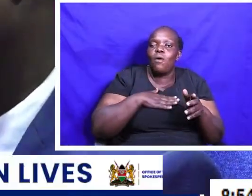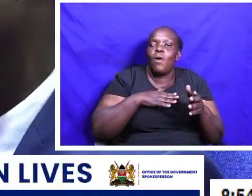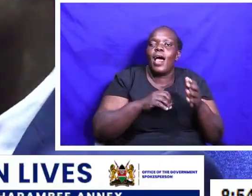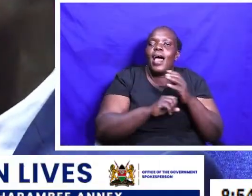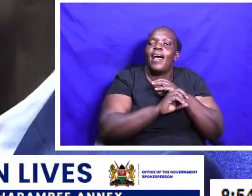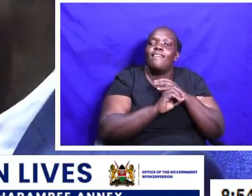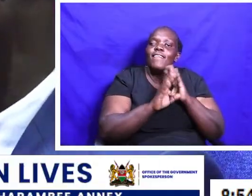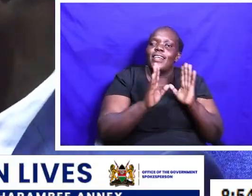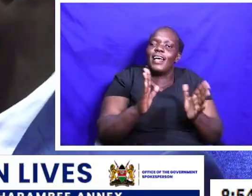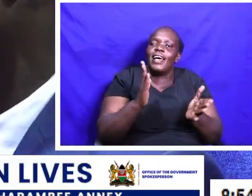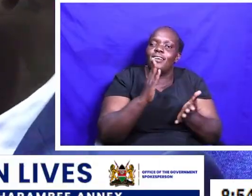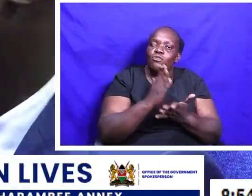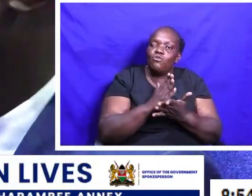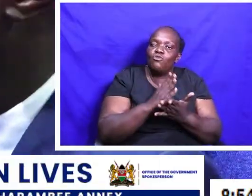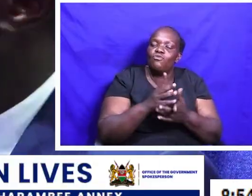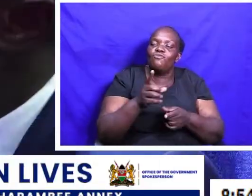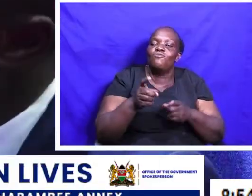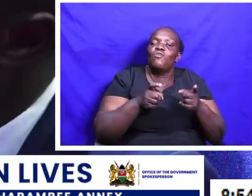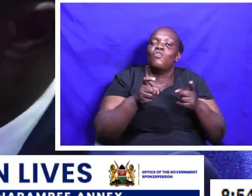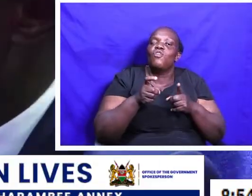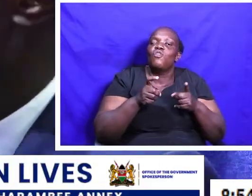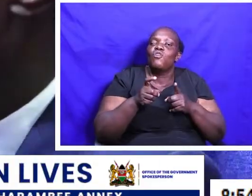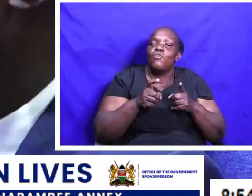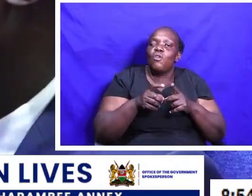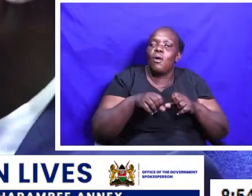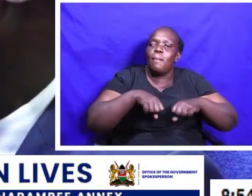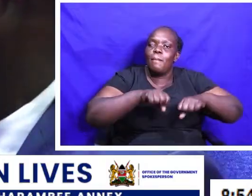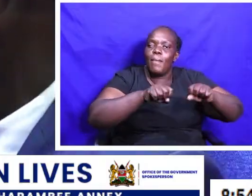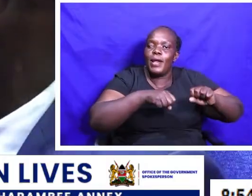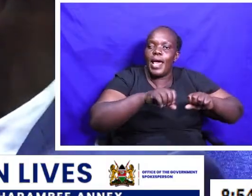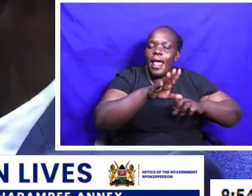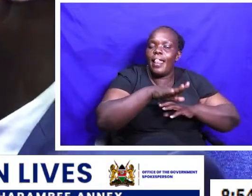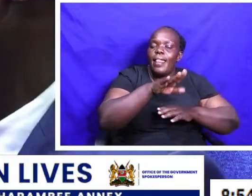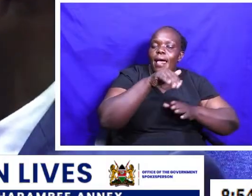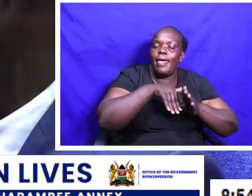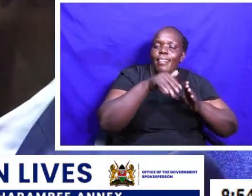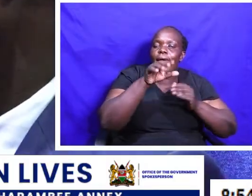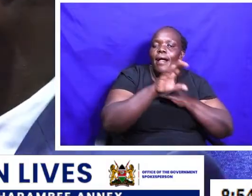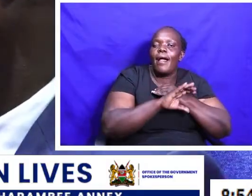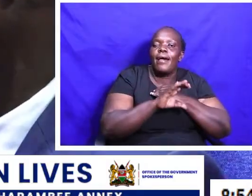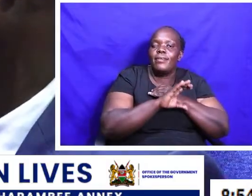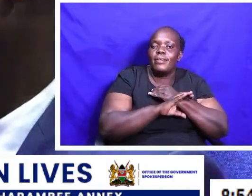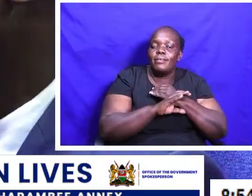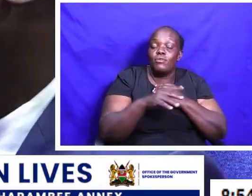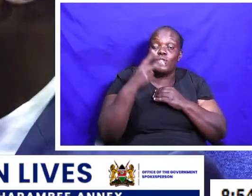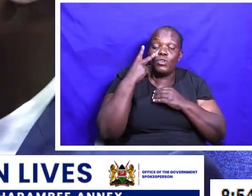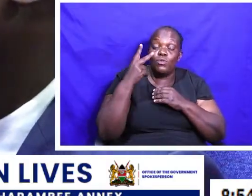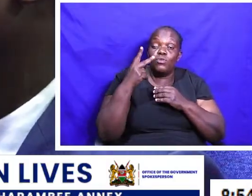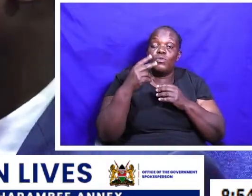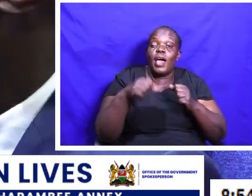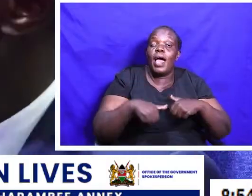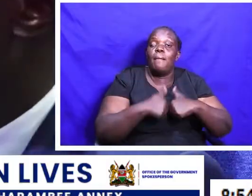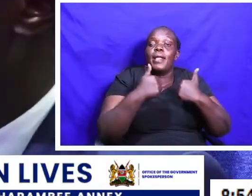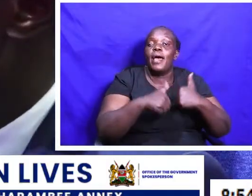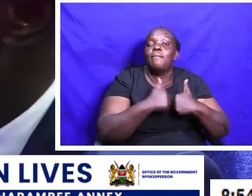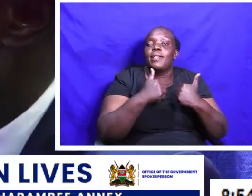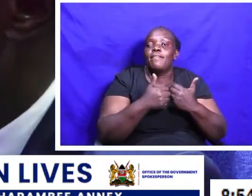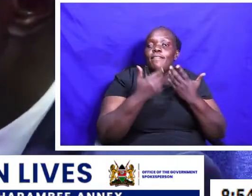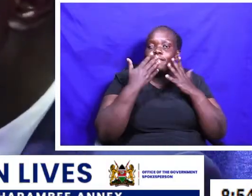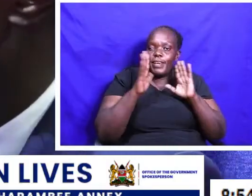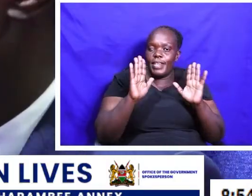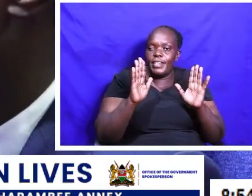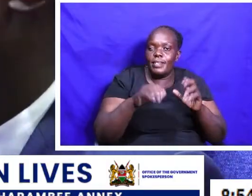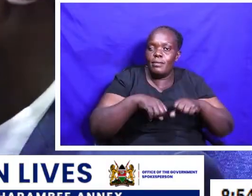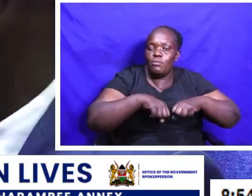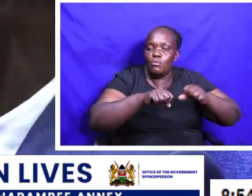our advisor here, we have been able to control the Boda sector in the country. And when you look at the happenings that have been